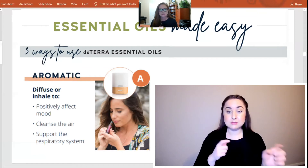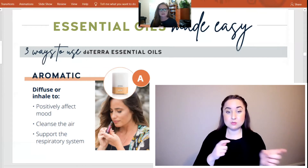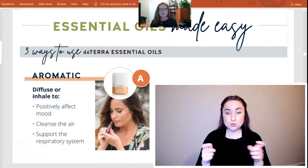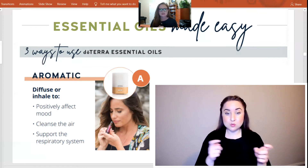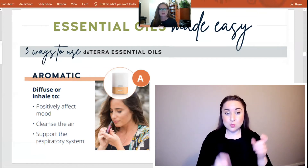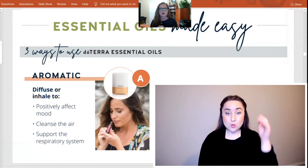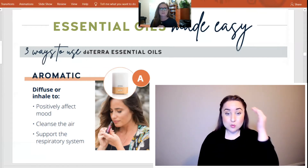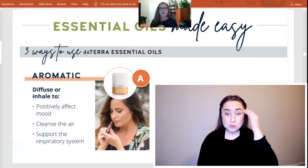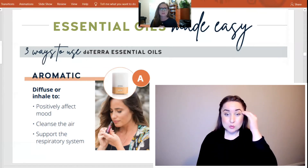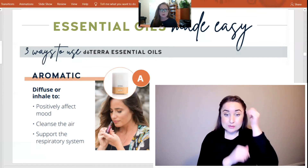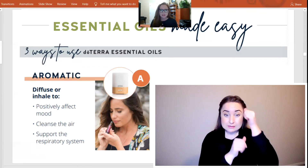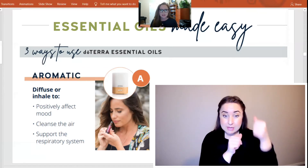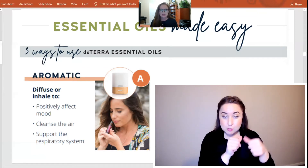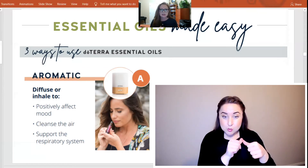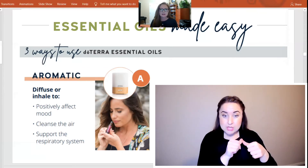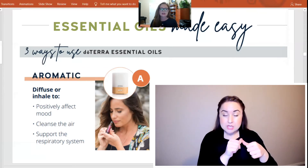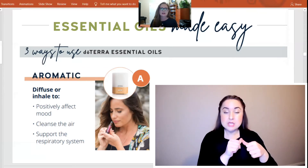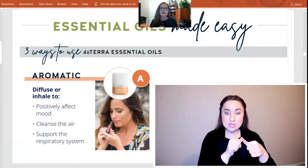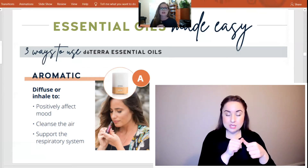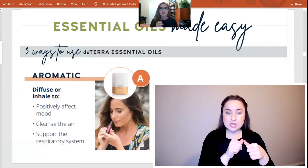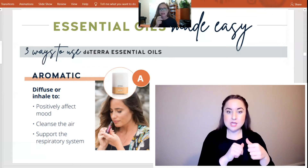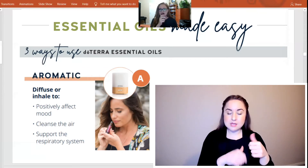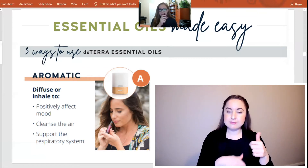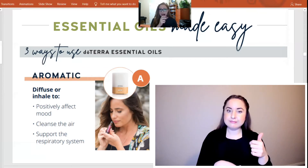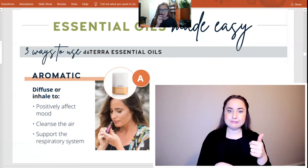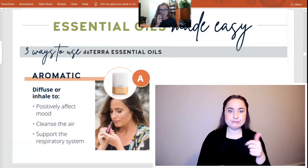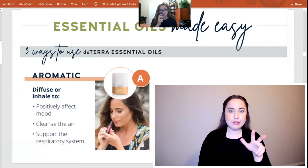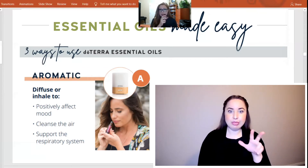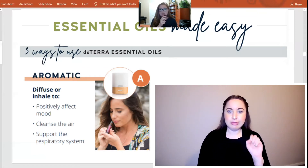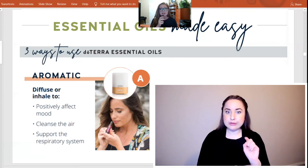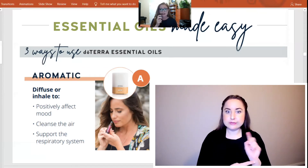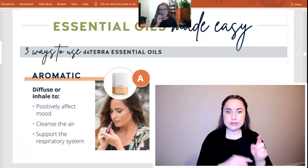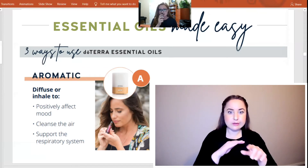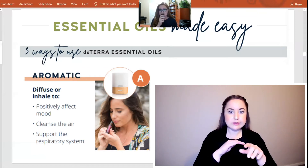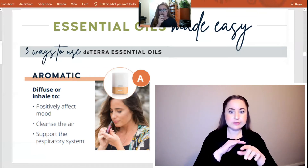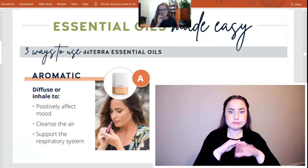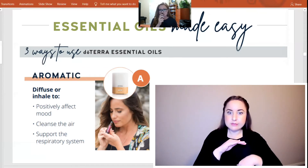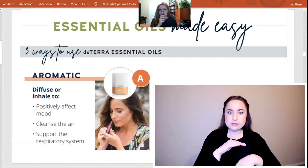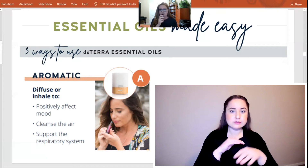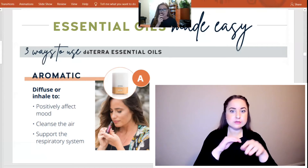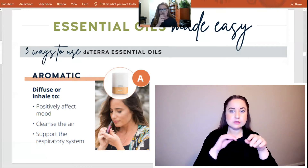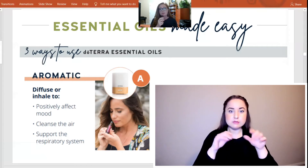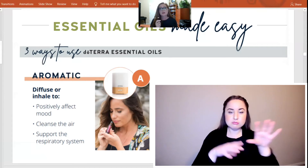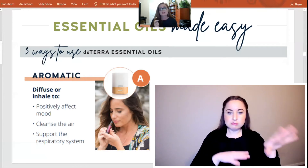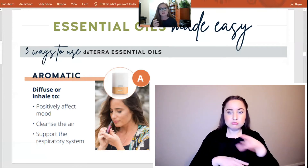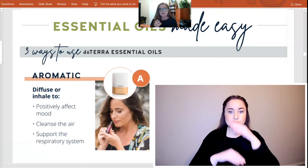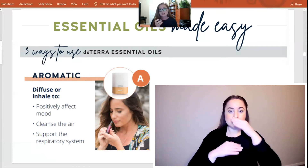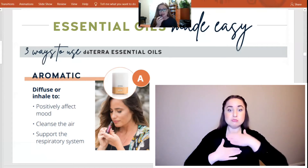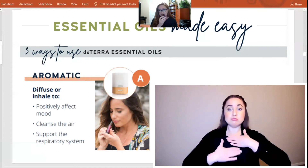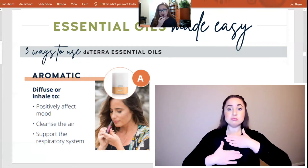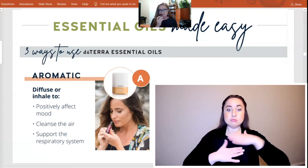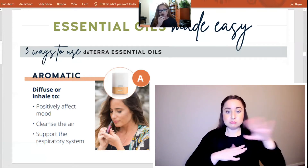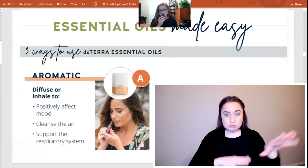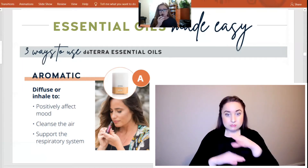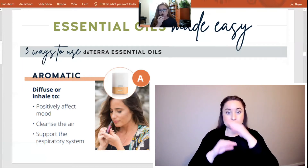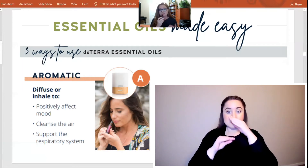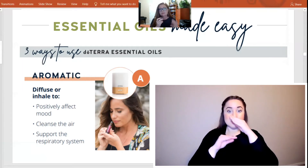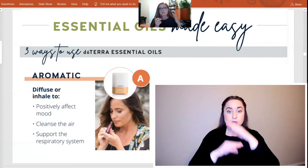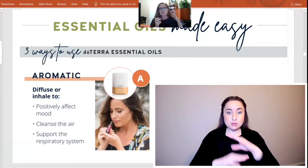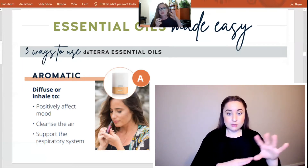our memory. And within 30 seconds of breathing this in,